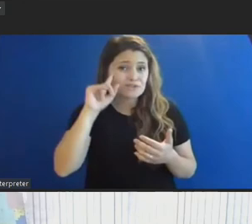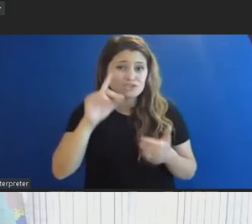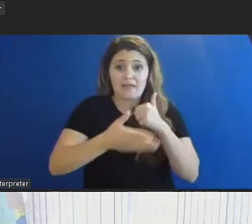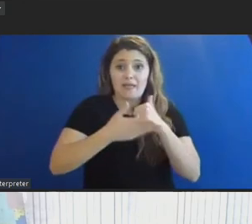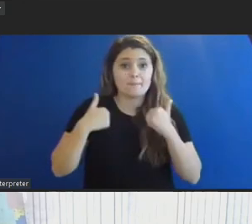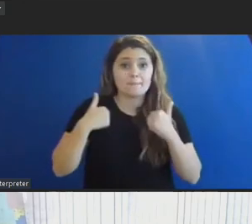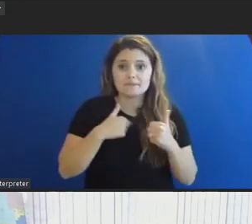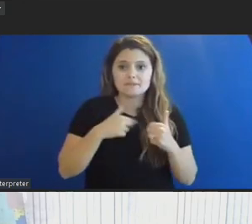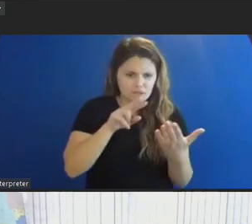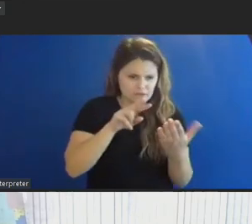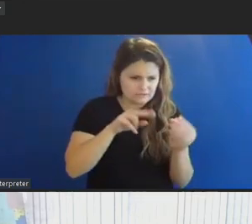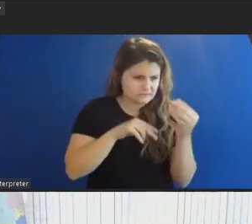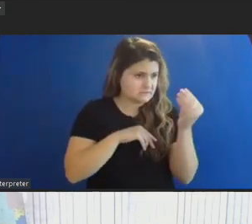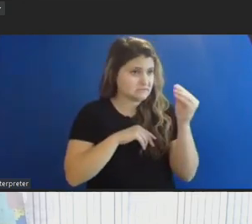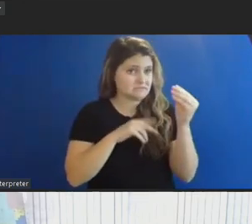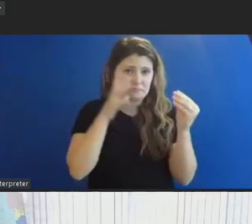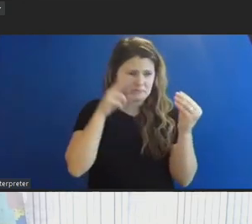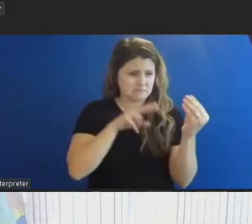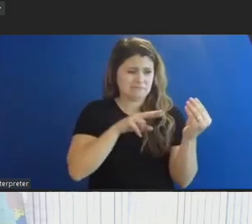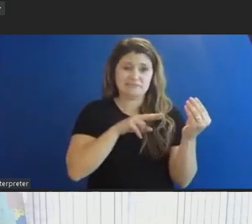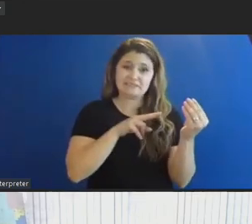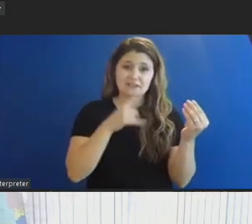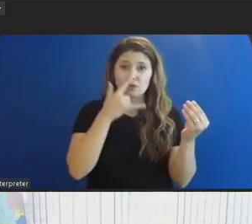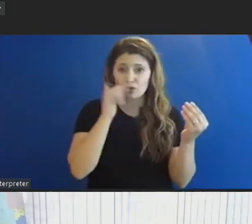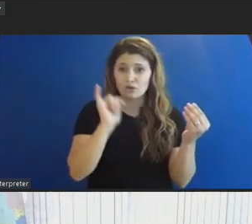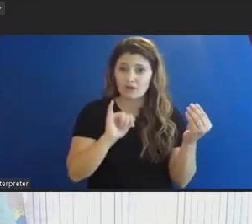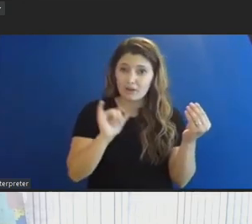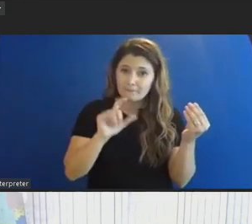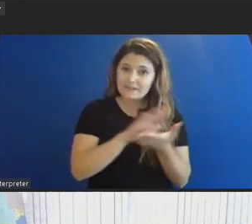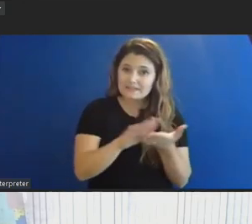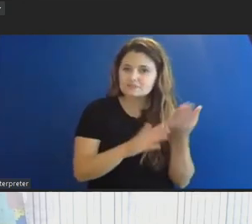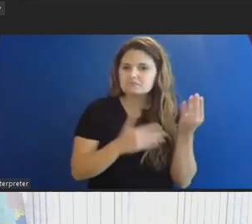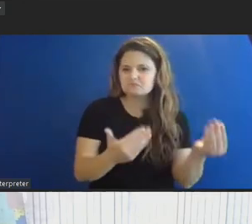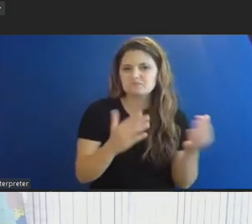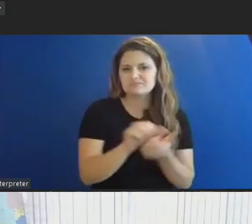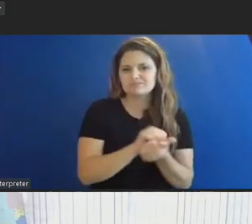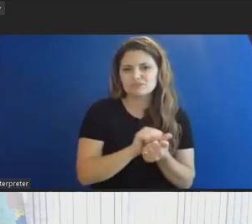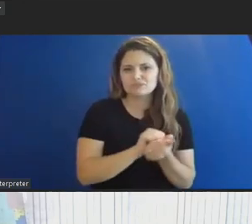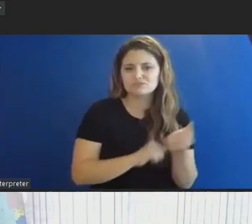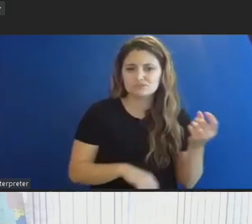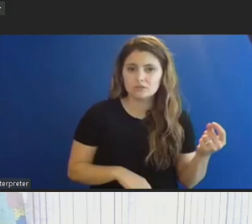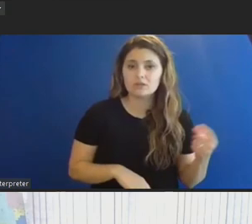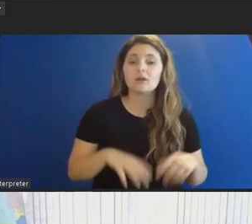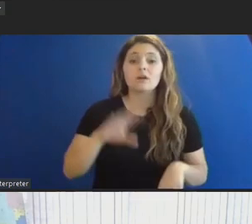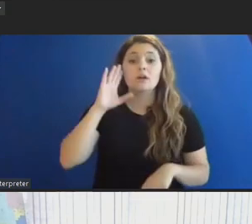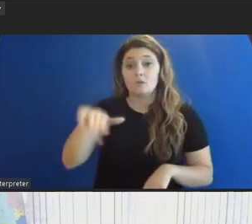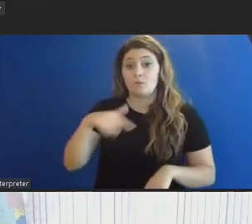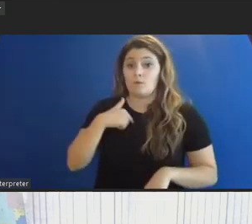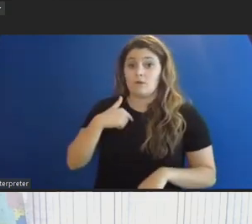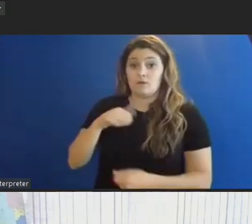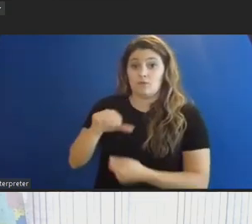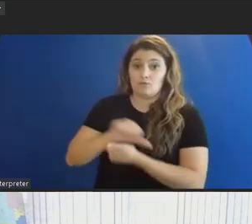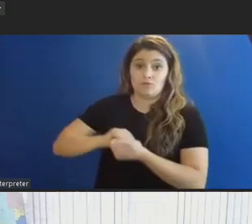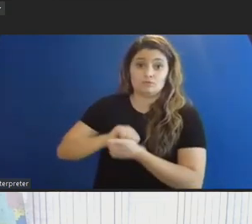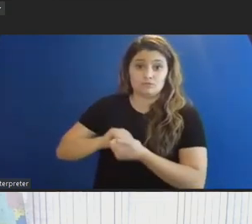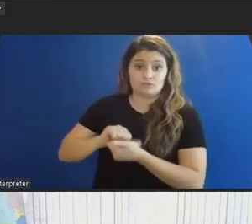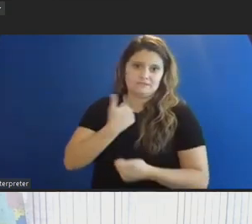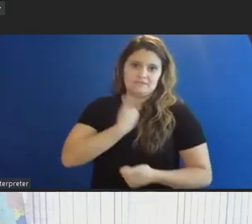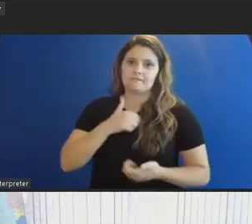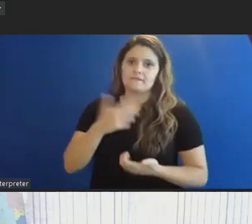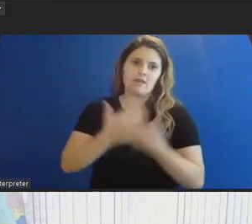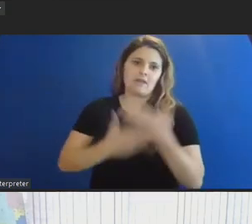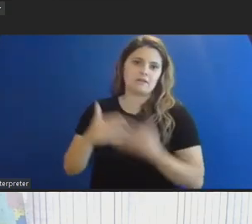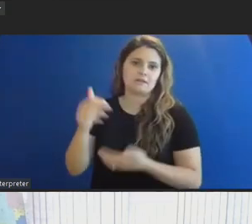by looking at that mask and seeing if it looks like it needs to be cleaned. I know I am washing mine out by hand